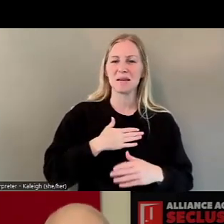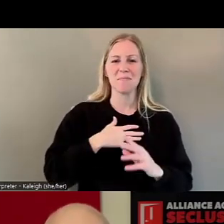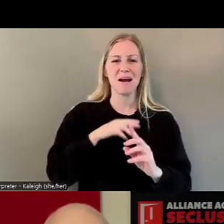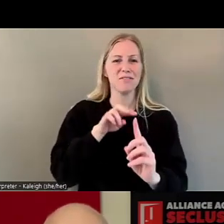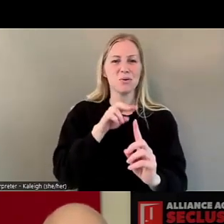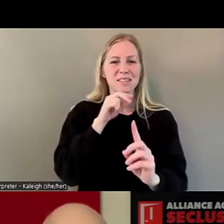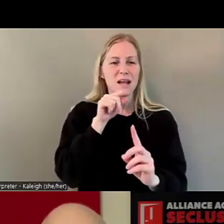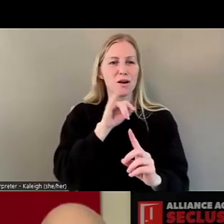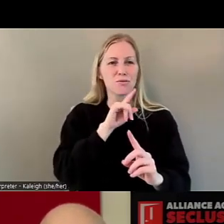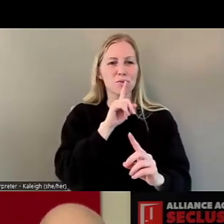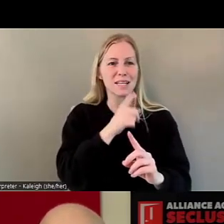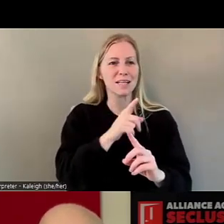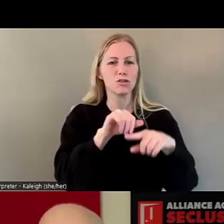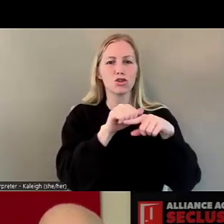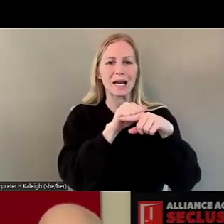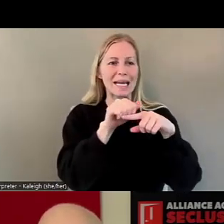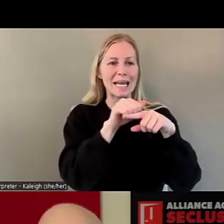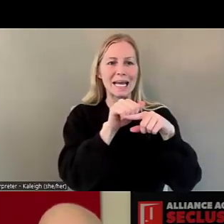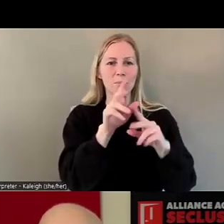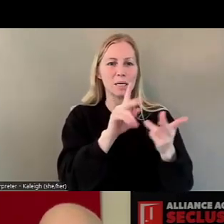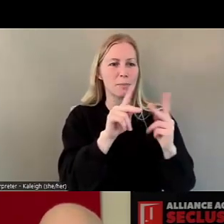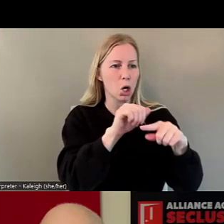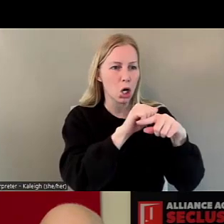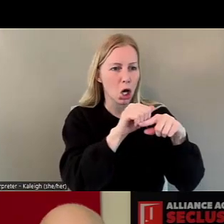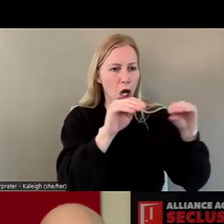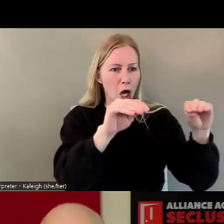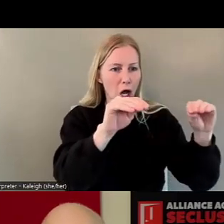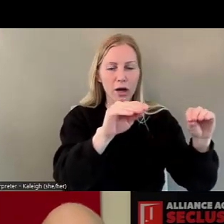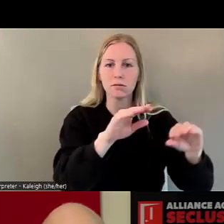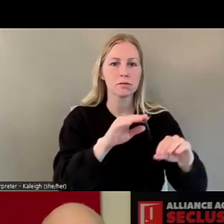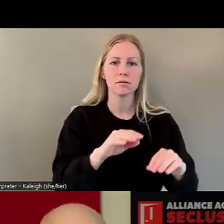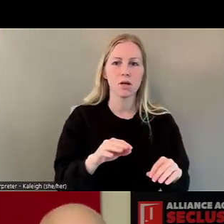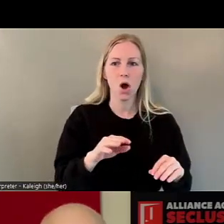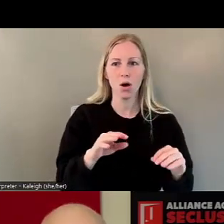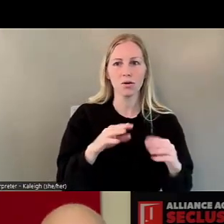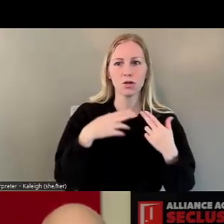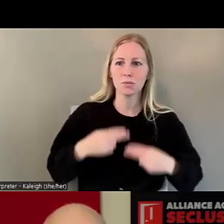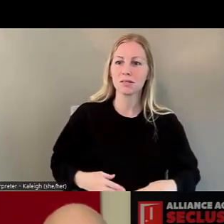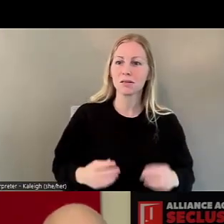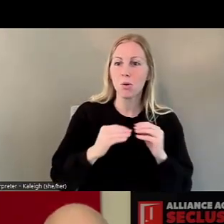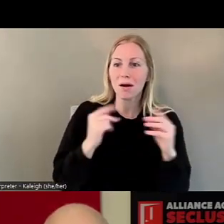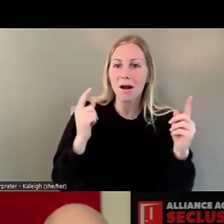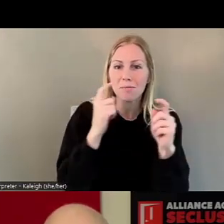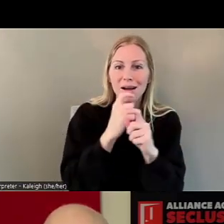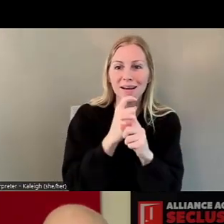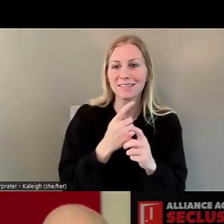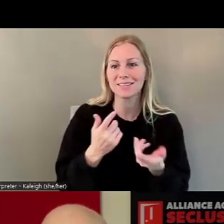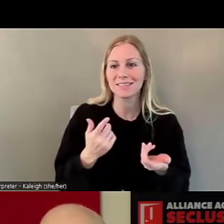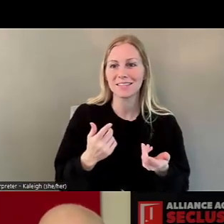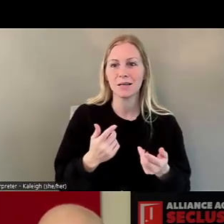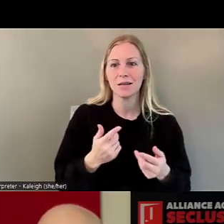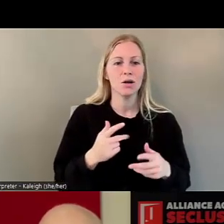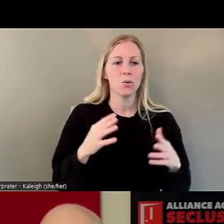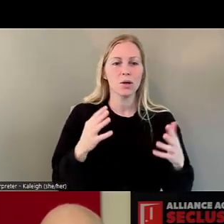more complex than that, and that should not be our goal. Is to train people to be compliant. It should really be about how do we raise and